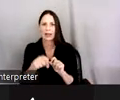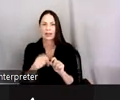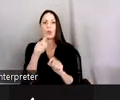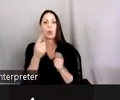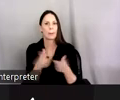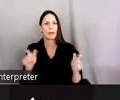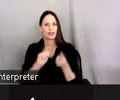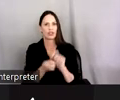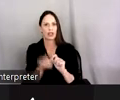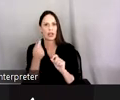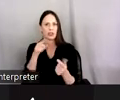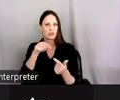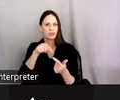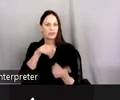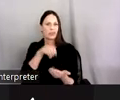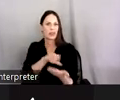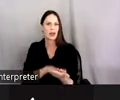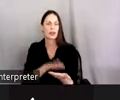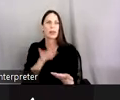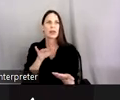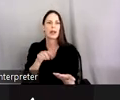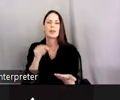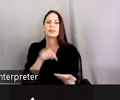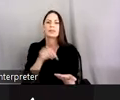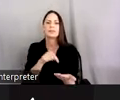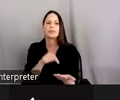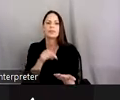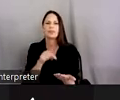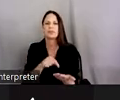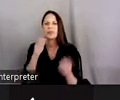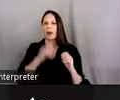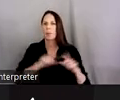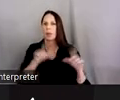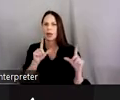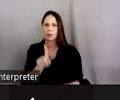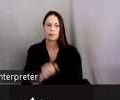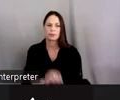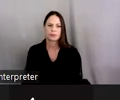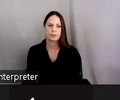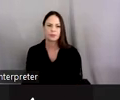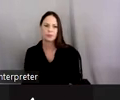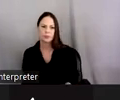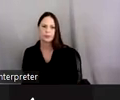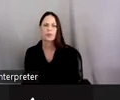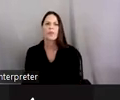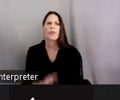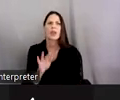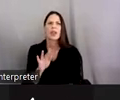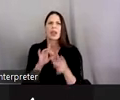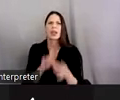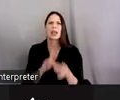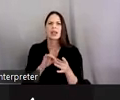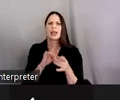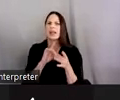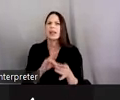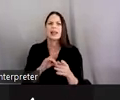that. And that was, let me pull it up right here. It had to do with,